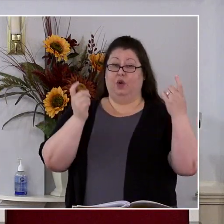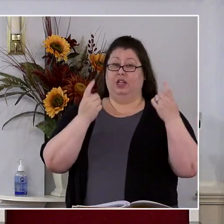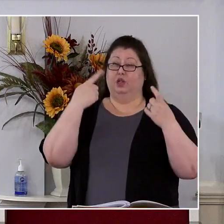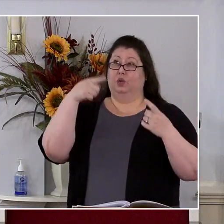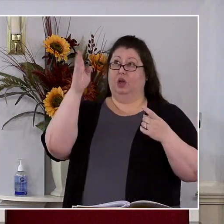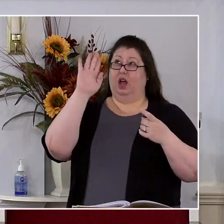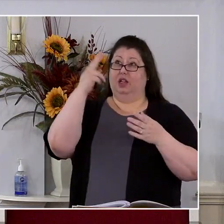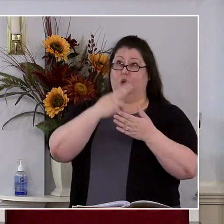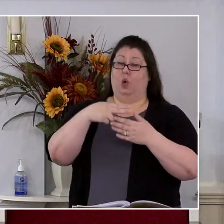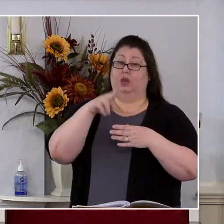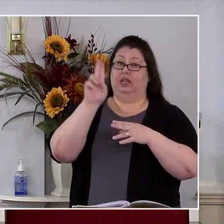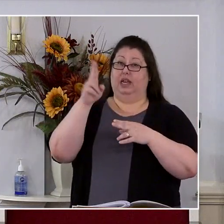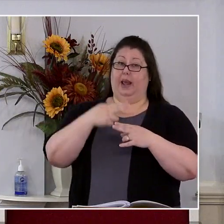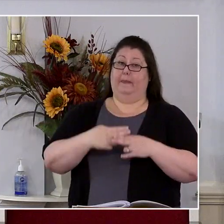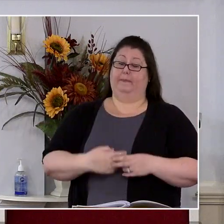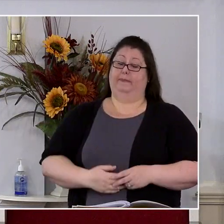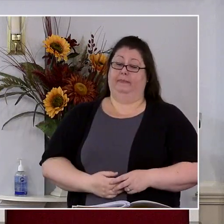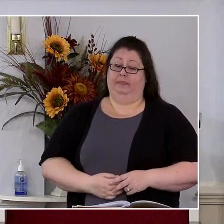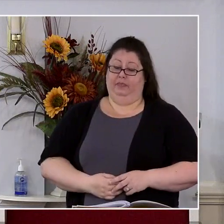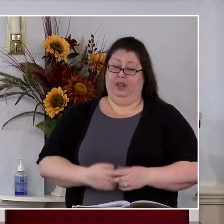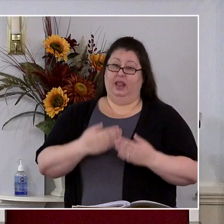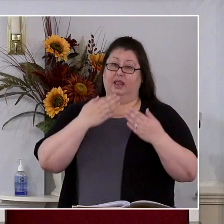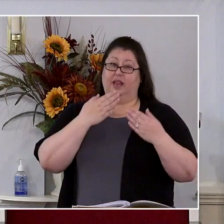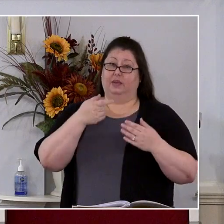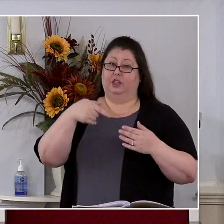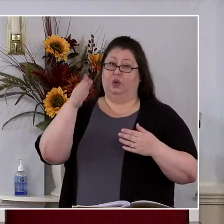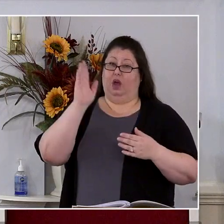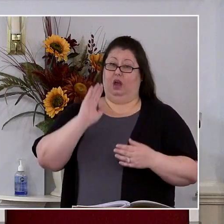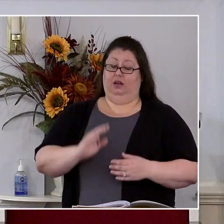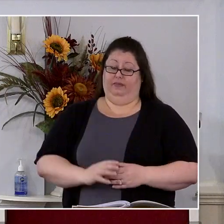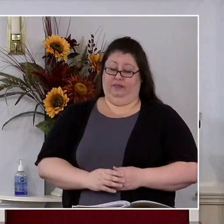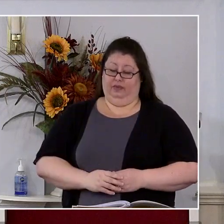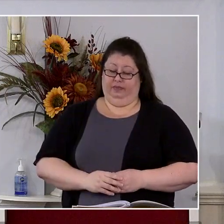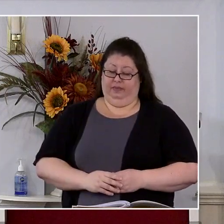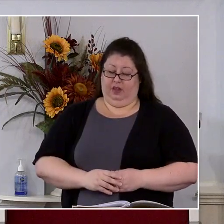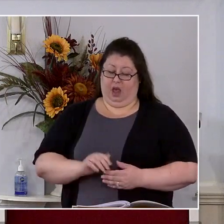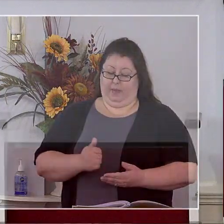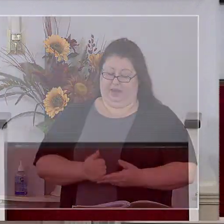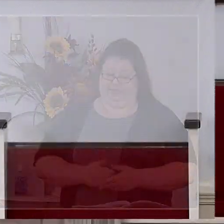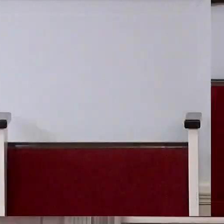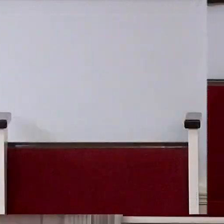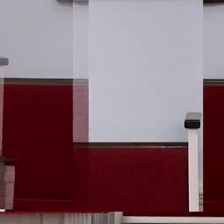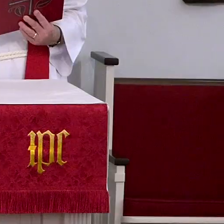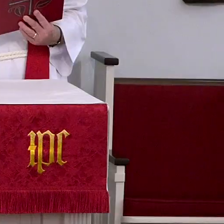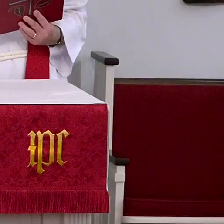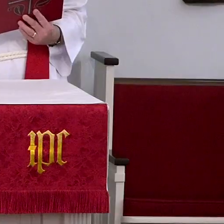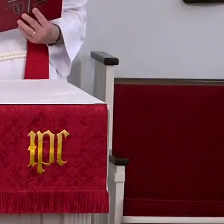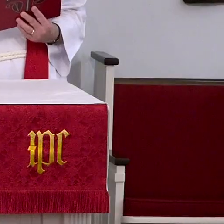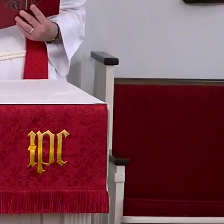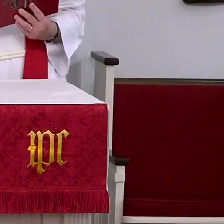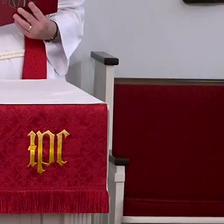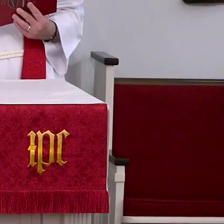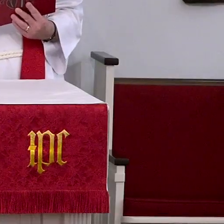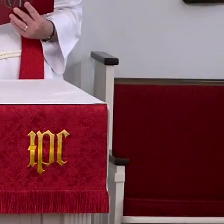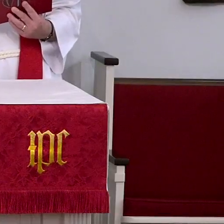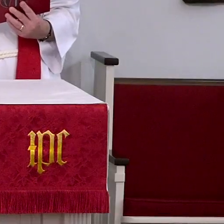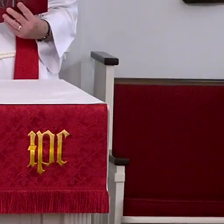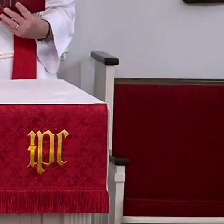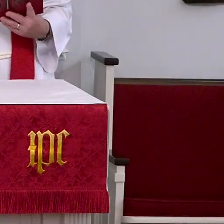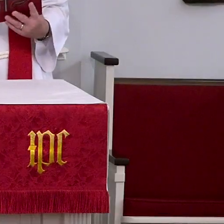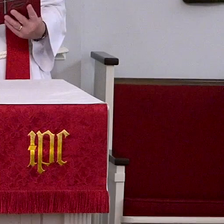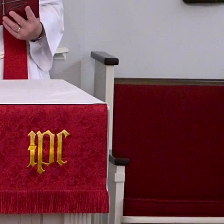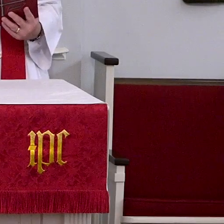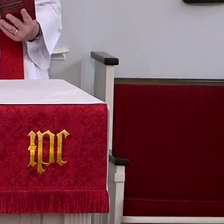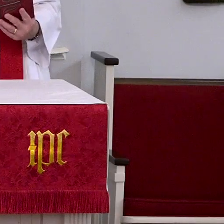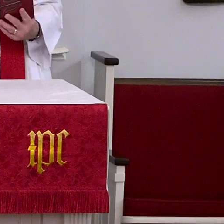to God's holy name. Thanks be to God. Amen. We confess our faith in the words of